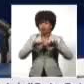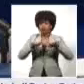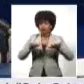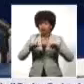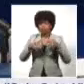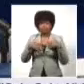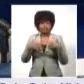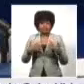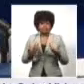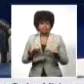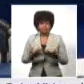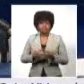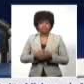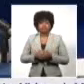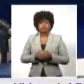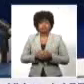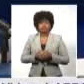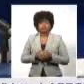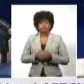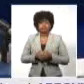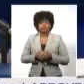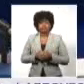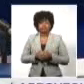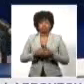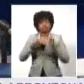to measure risks,